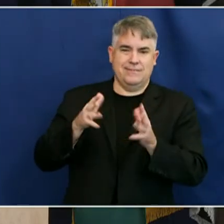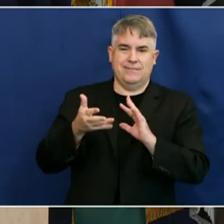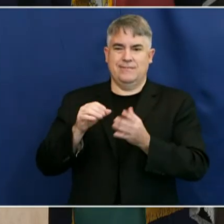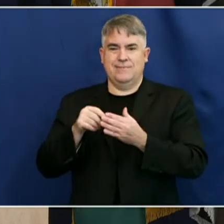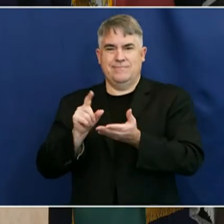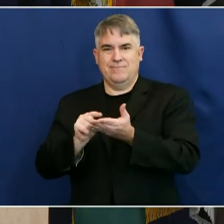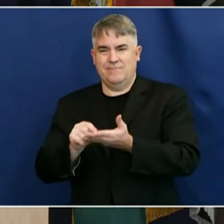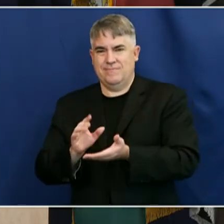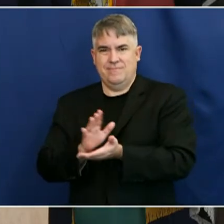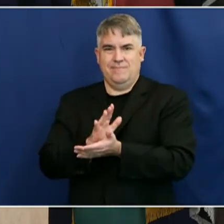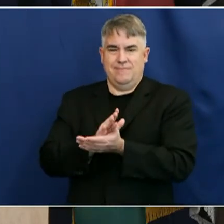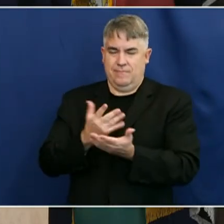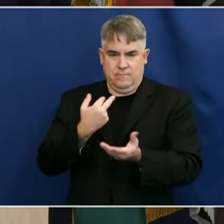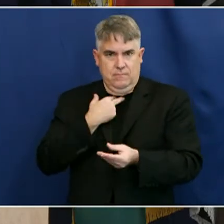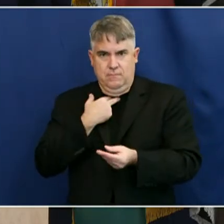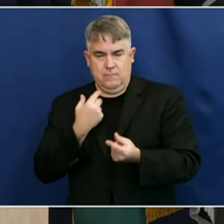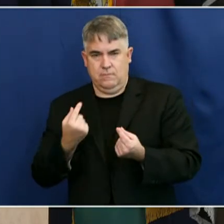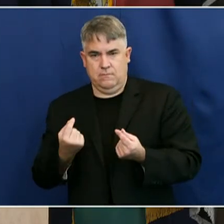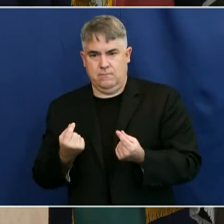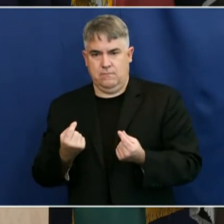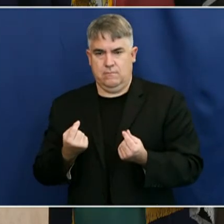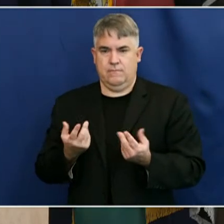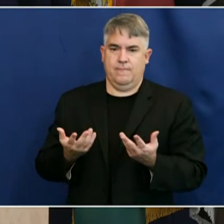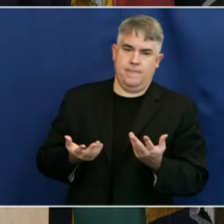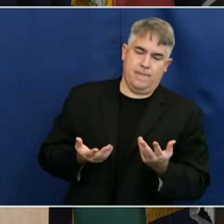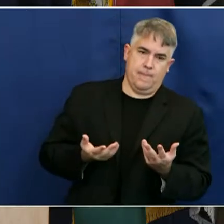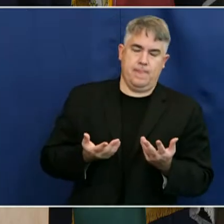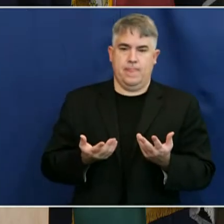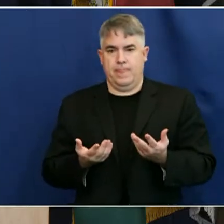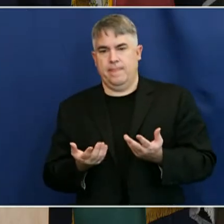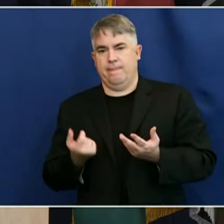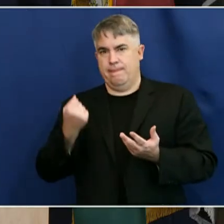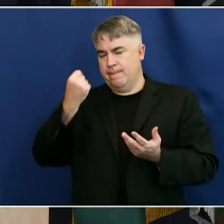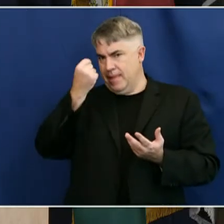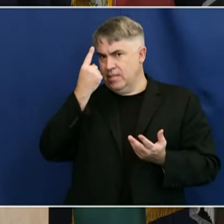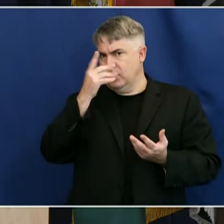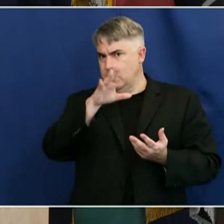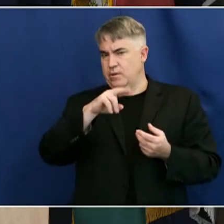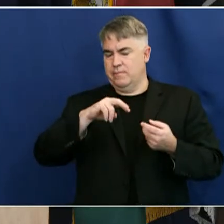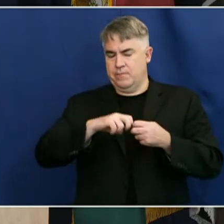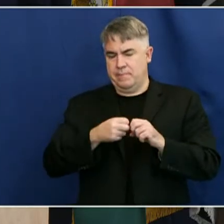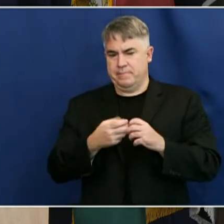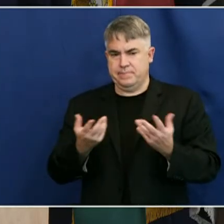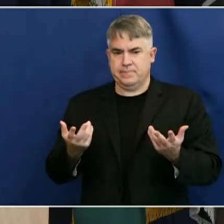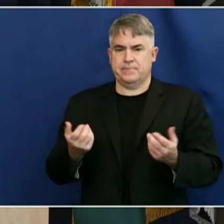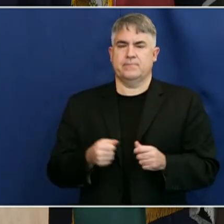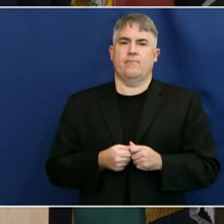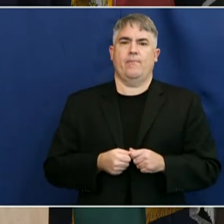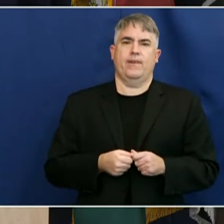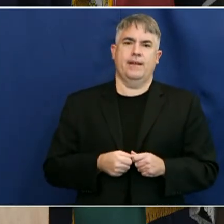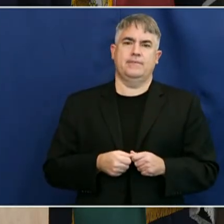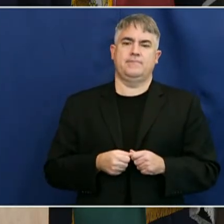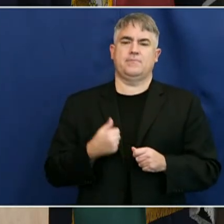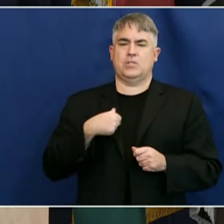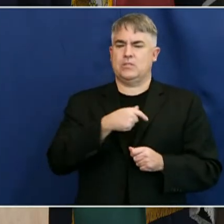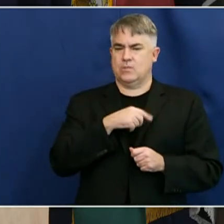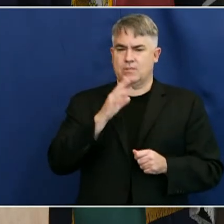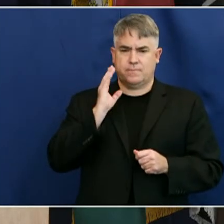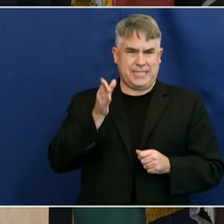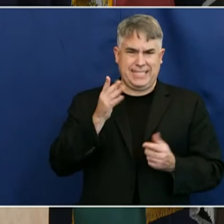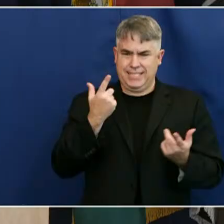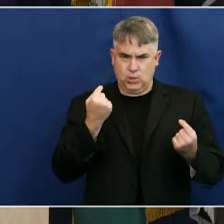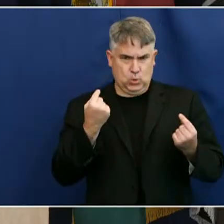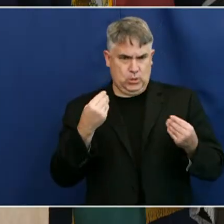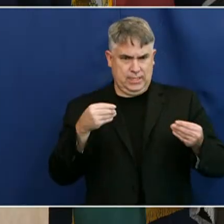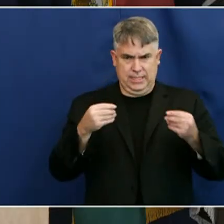everyone is necessarily going to have the same medical documentation if they haven't been connected to the system. And so we are going to work